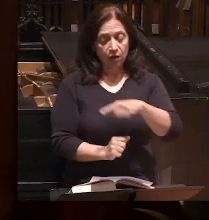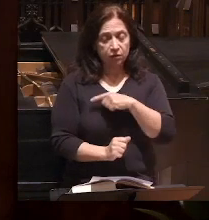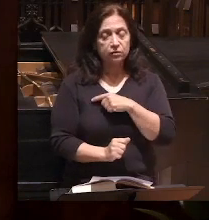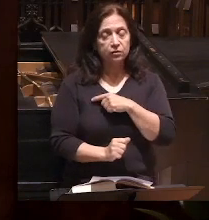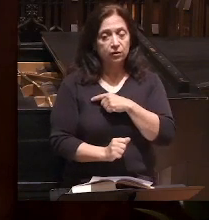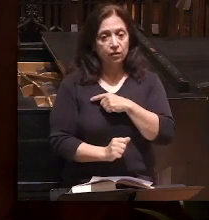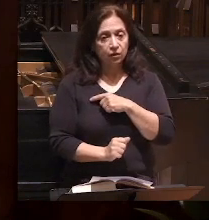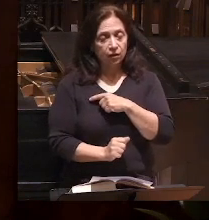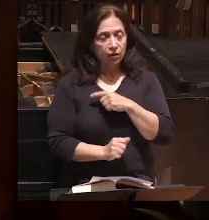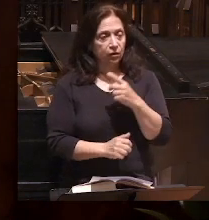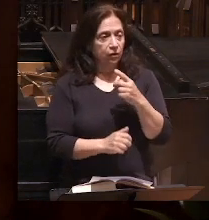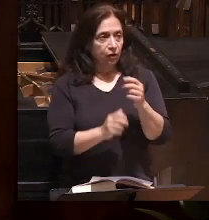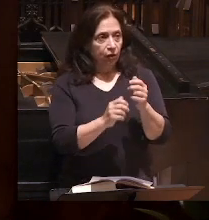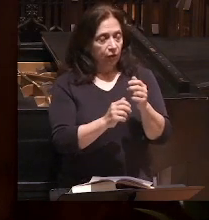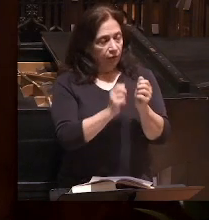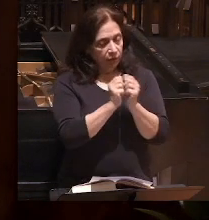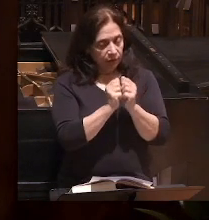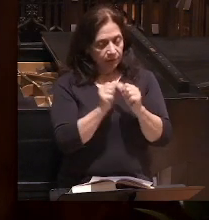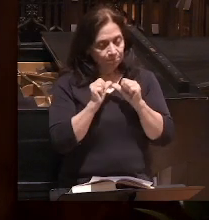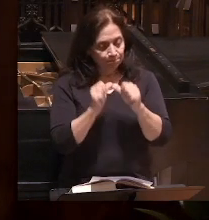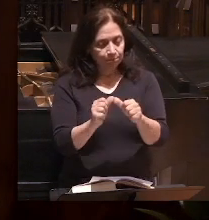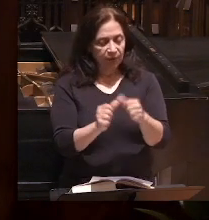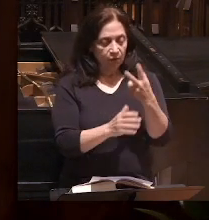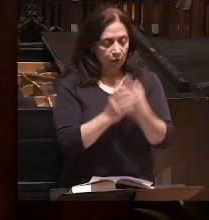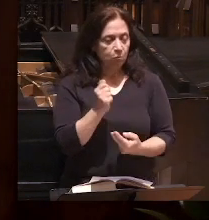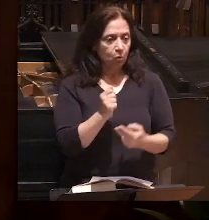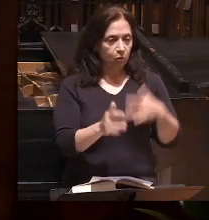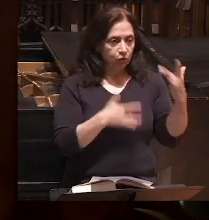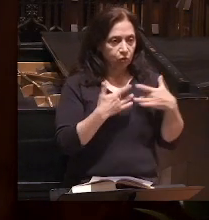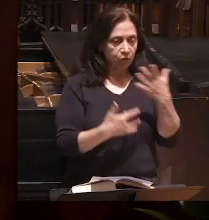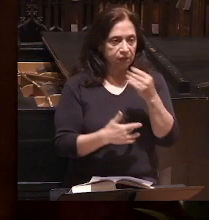in both our joys and our sorrows.